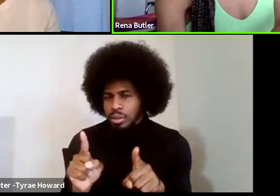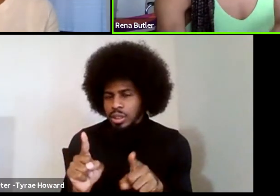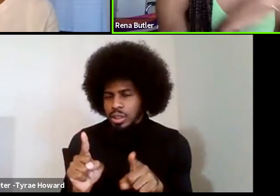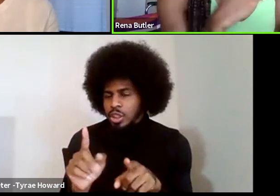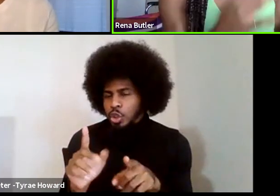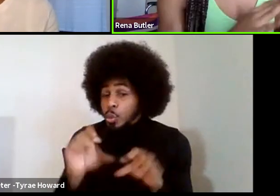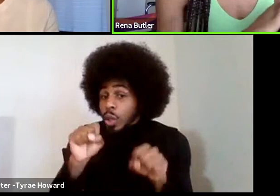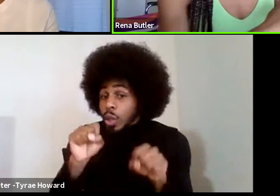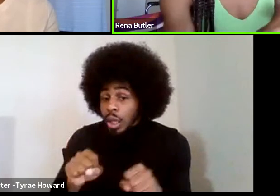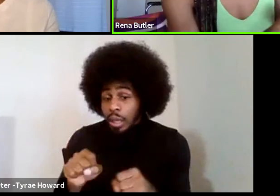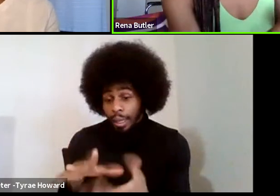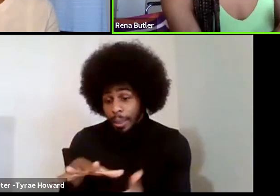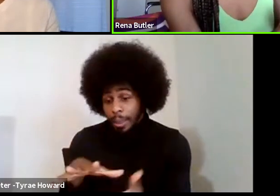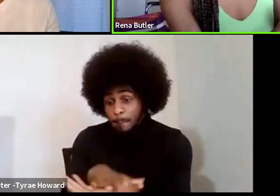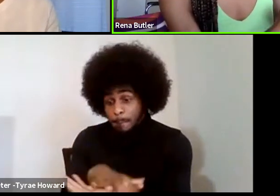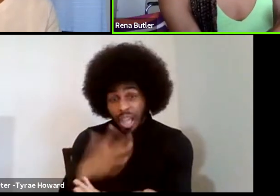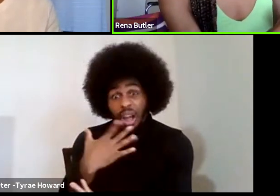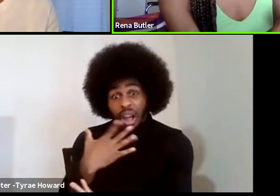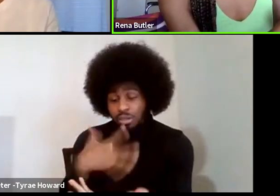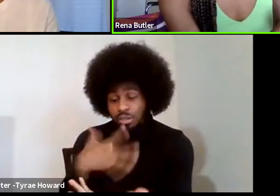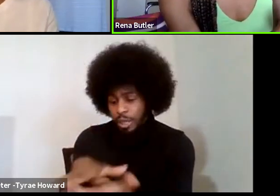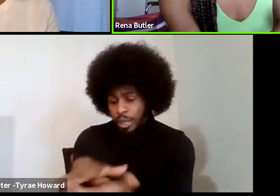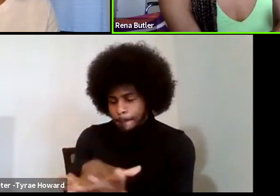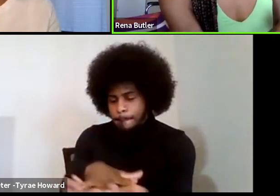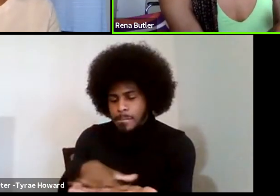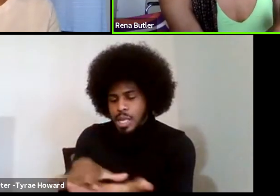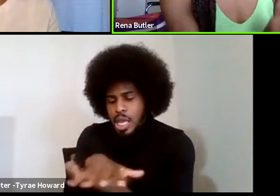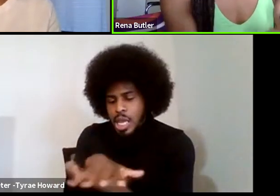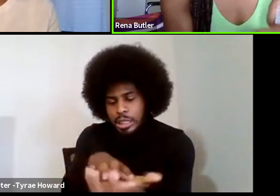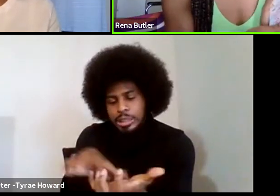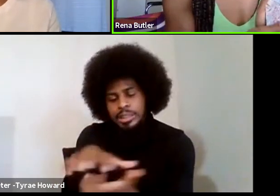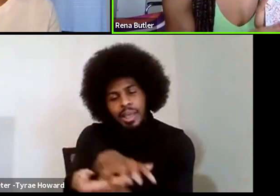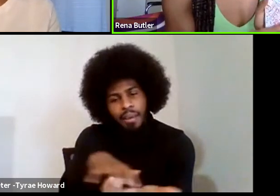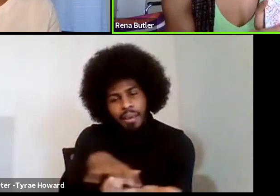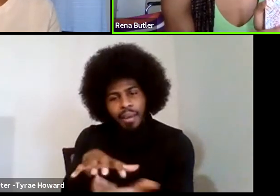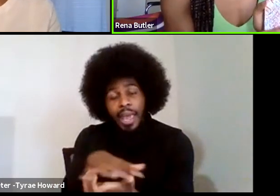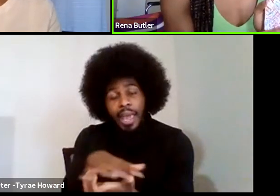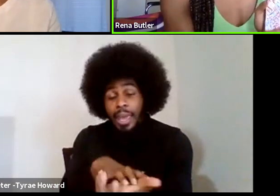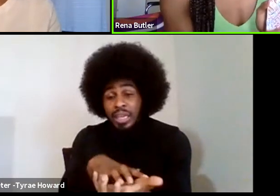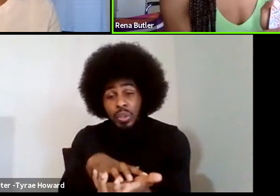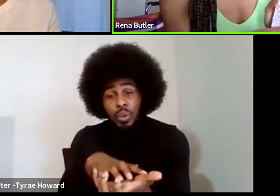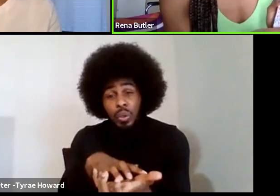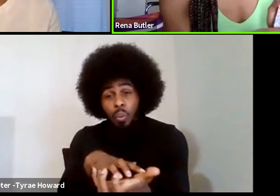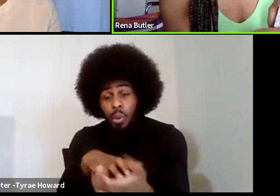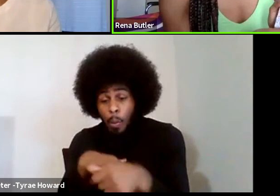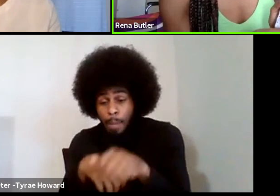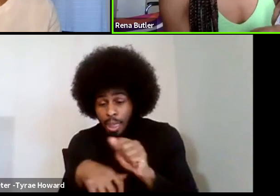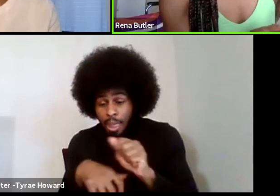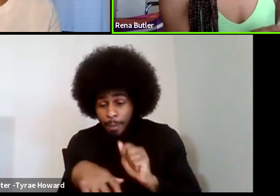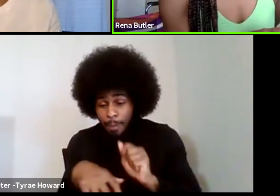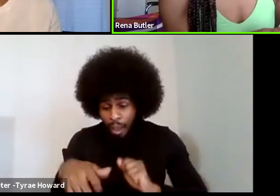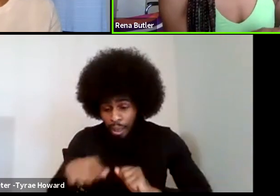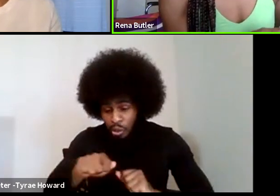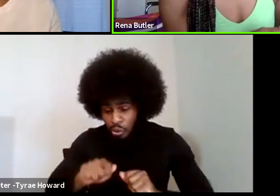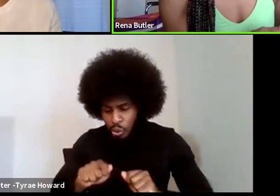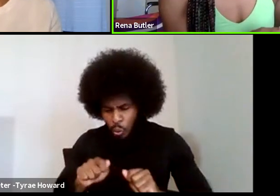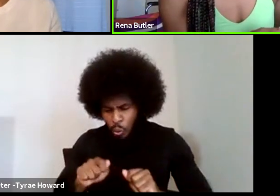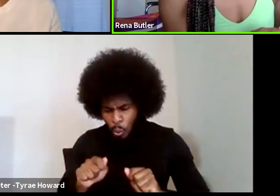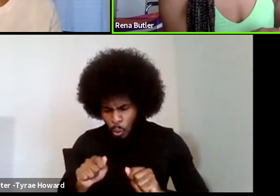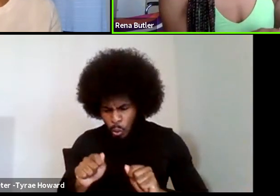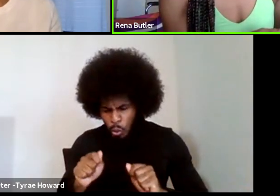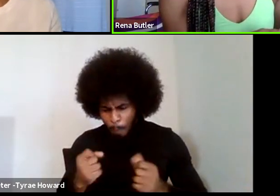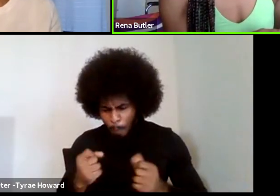colors together and you let it dry. And what I love about it is that you peel back and there are all these layers. And I feel like